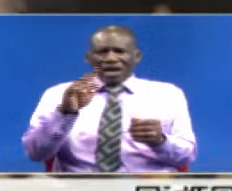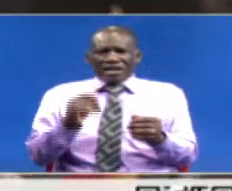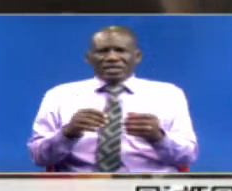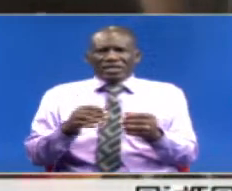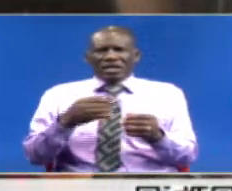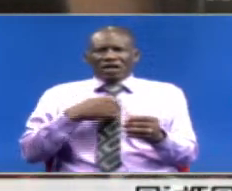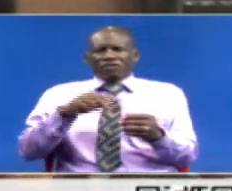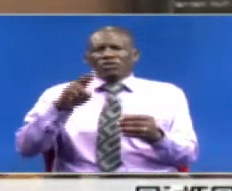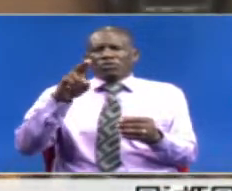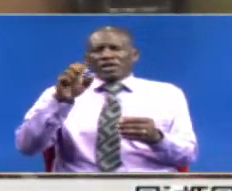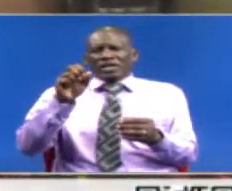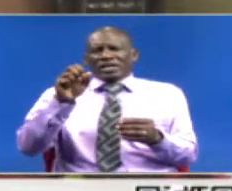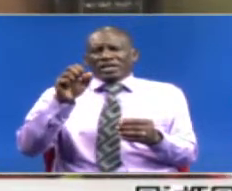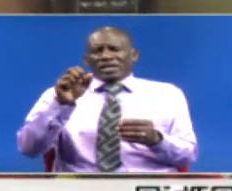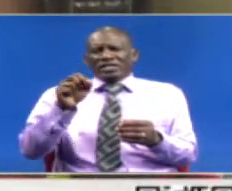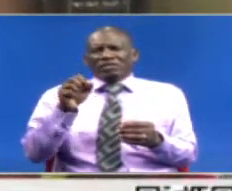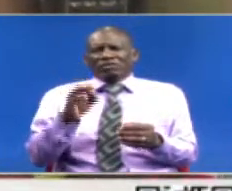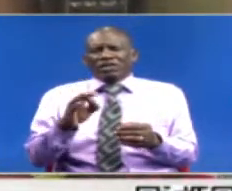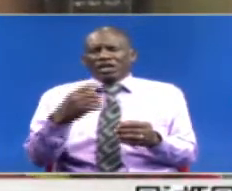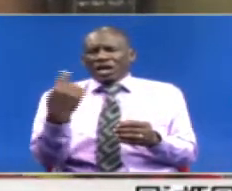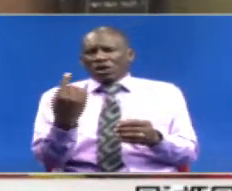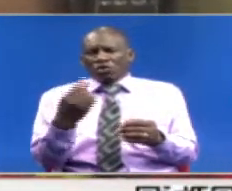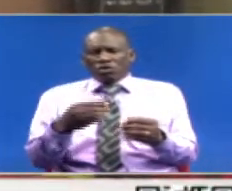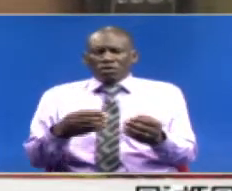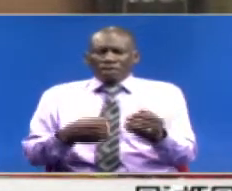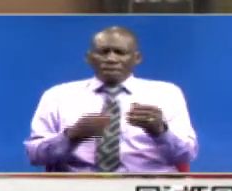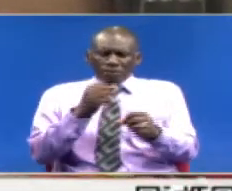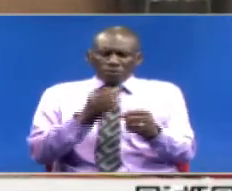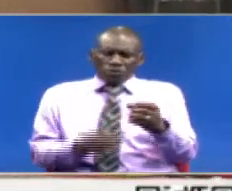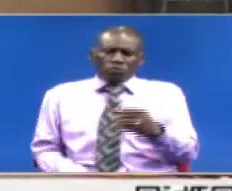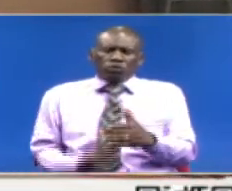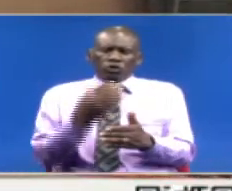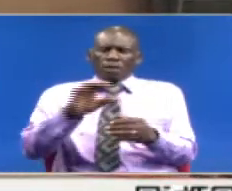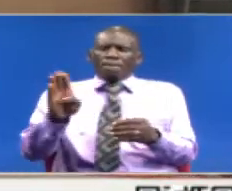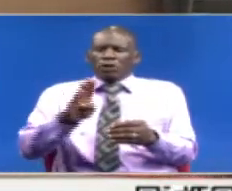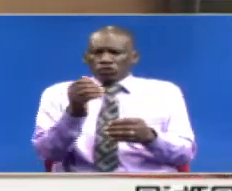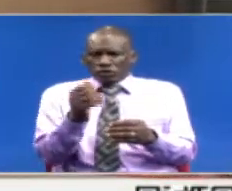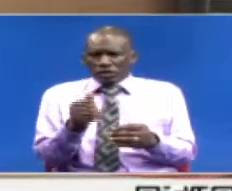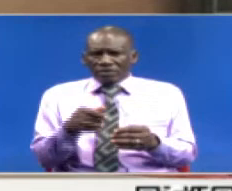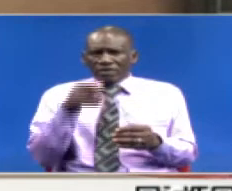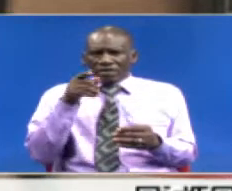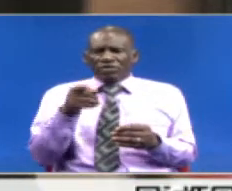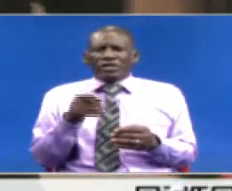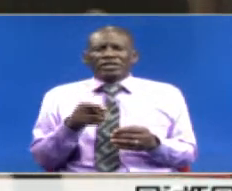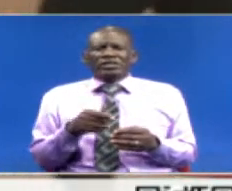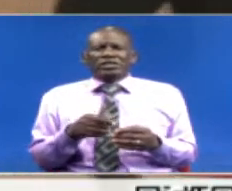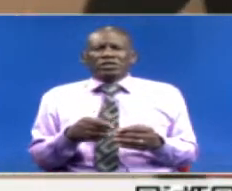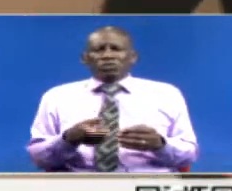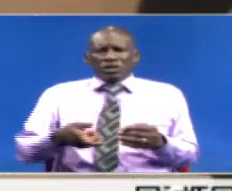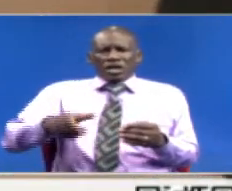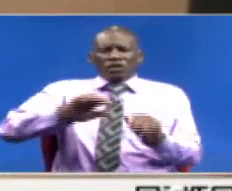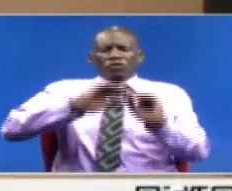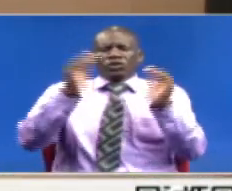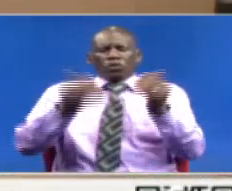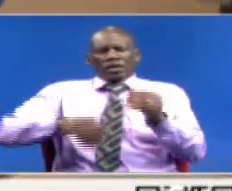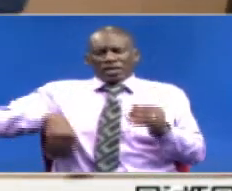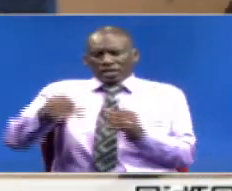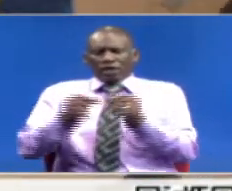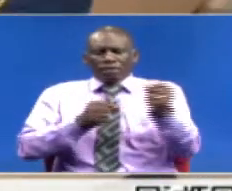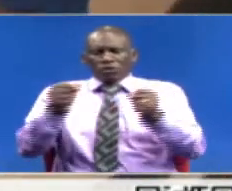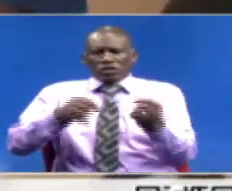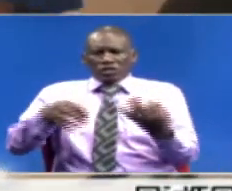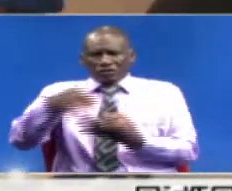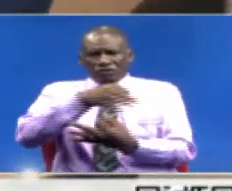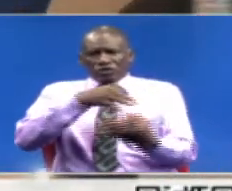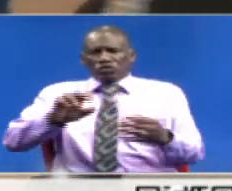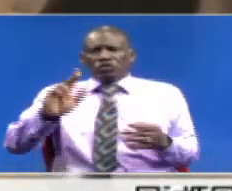alone generating billions of shillings. Reaching similar heights is an arduous task for the World Kickboxing Federation